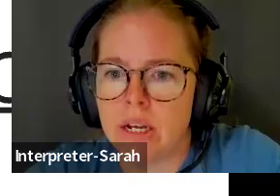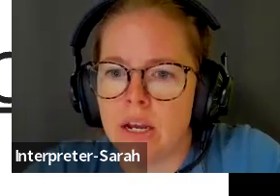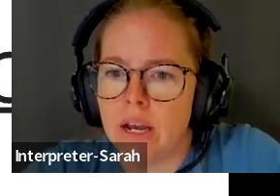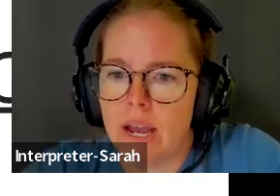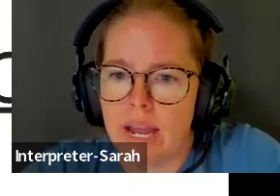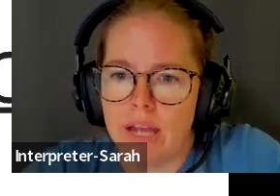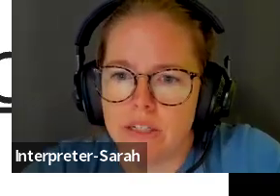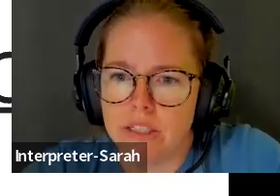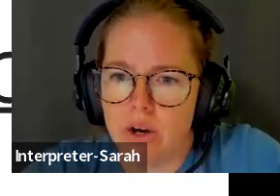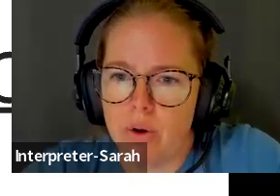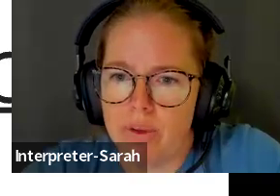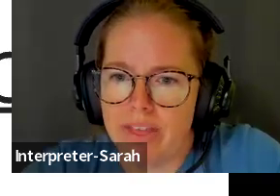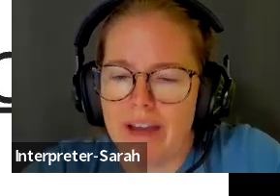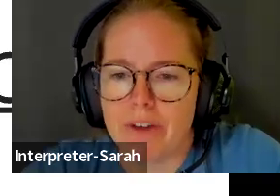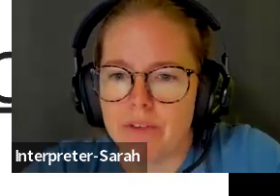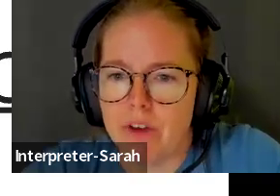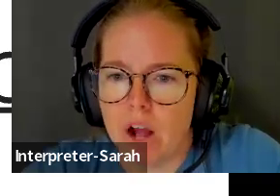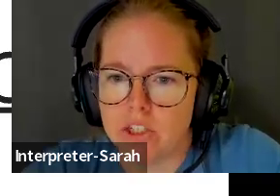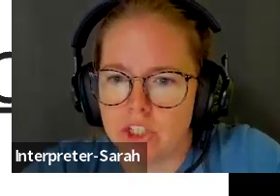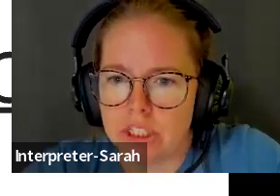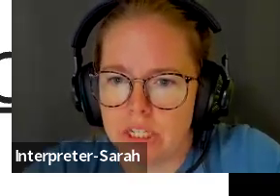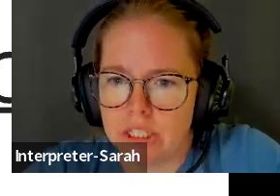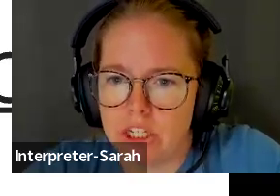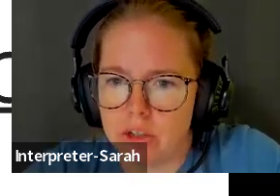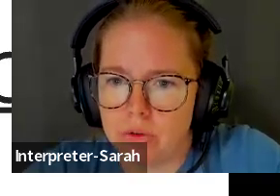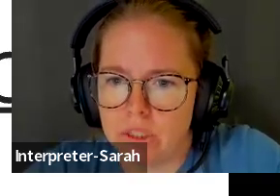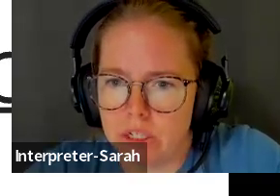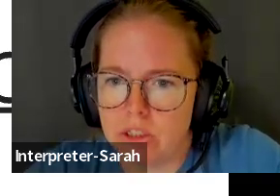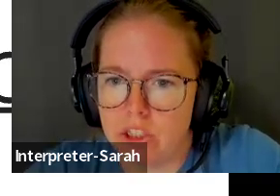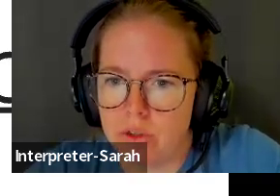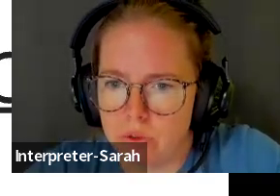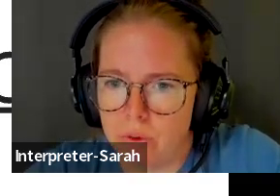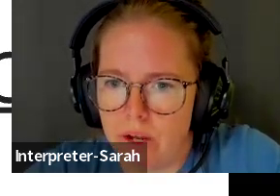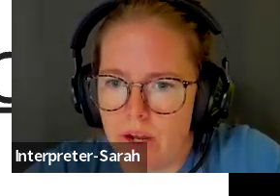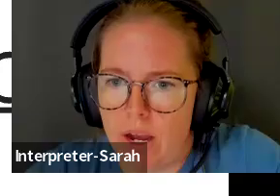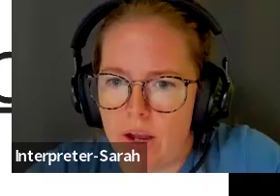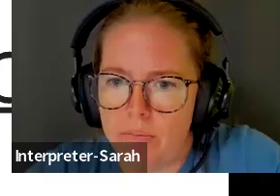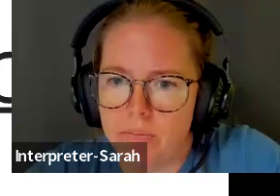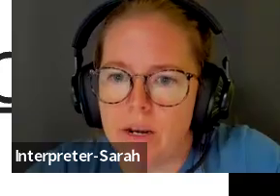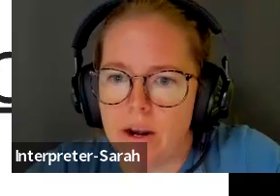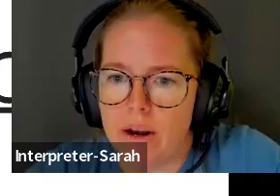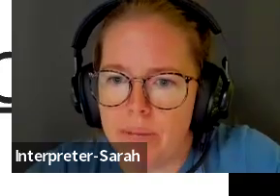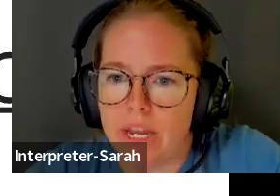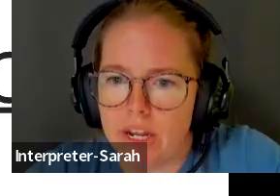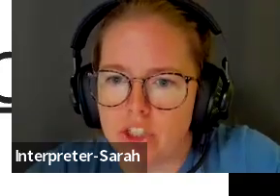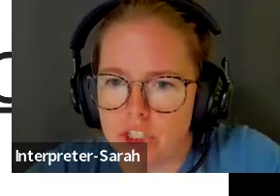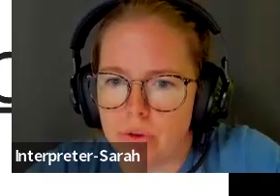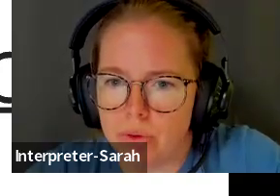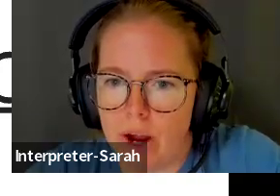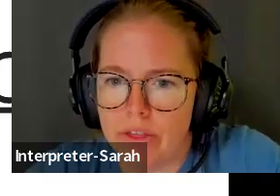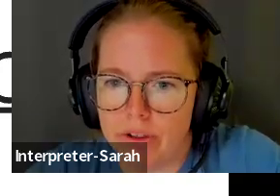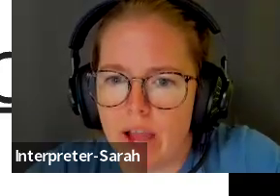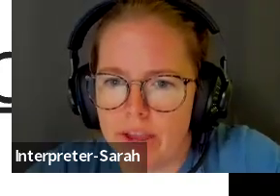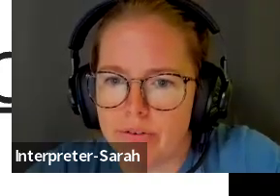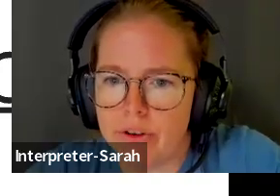is. And so that fund of knowledge just continues to uh, be an